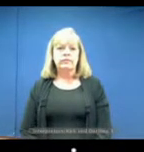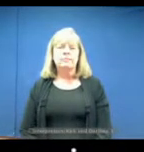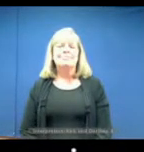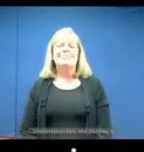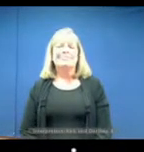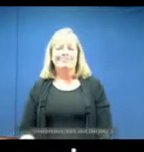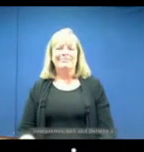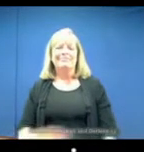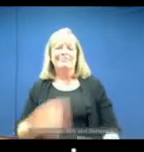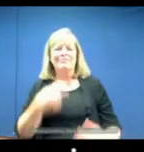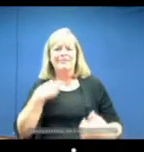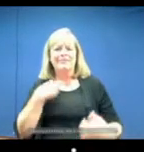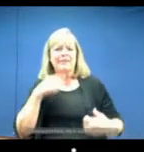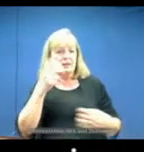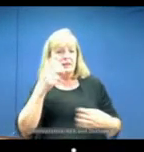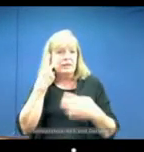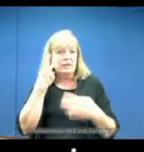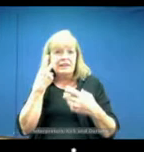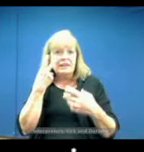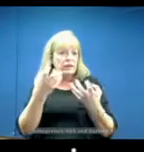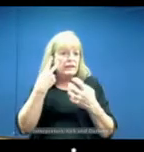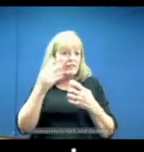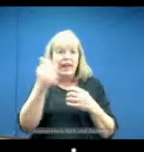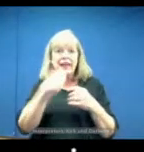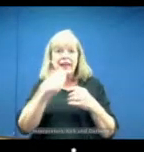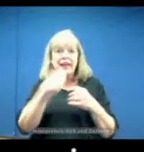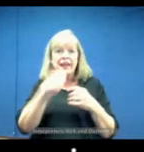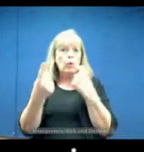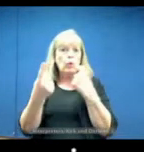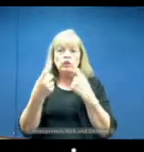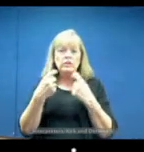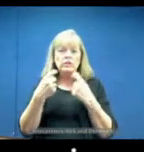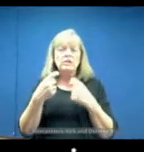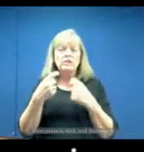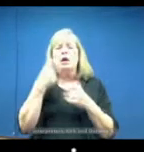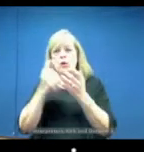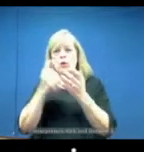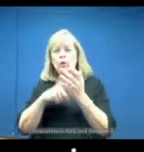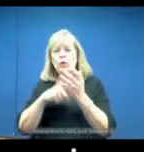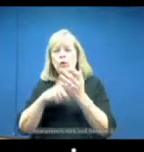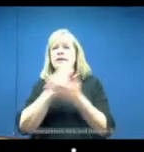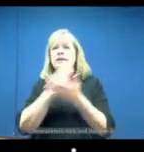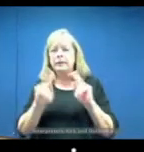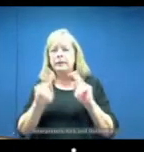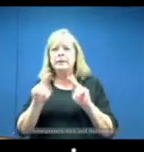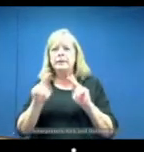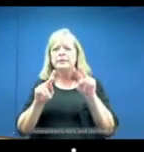I'm looking for questions, and I see that some people are still